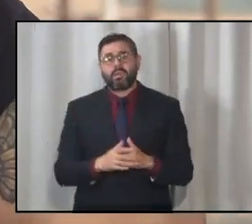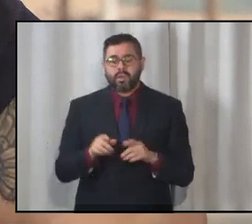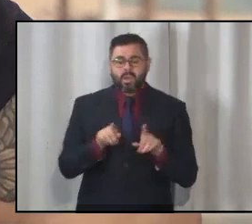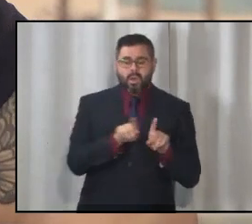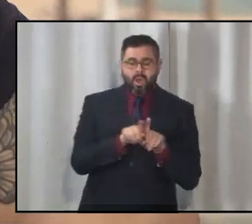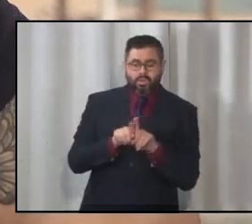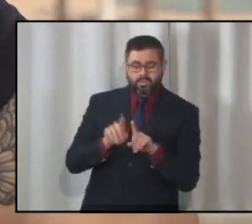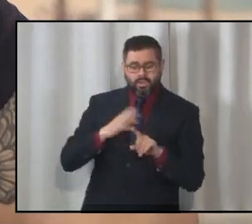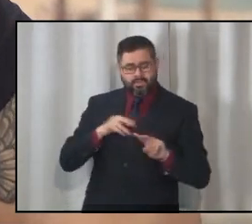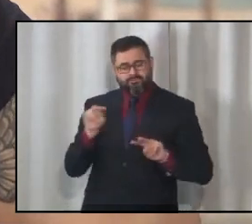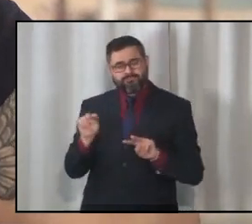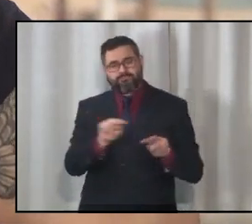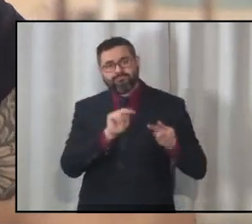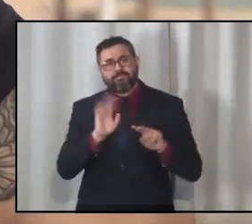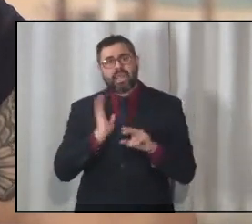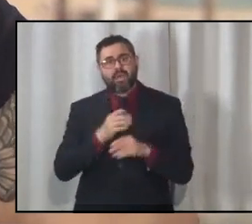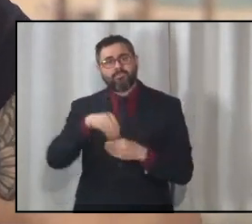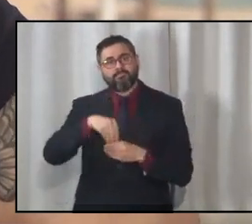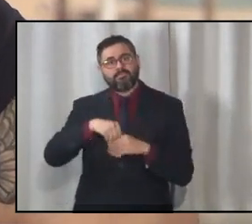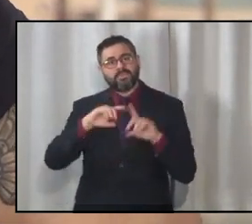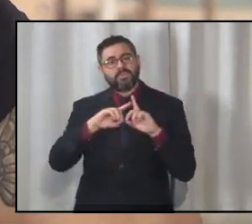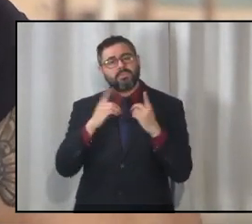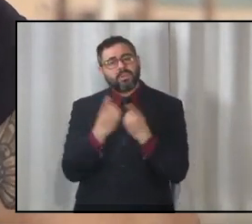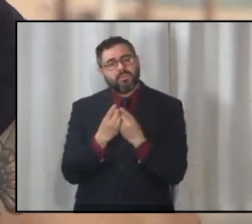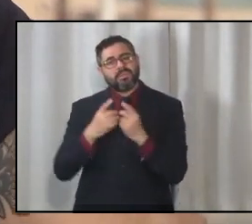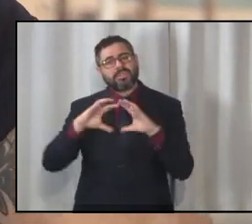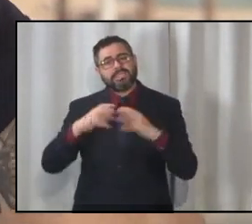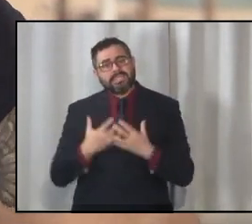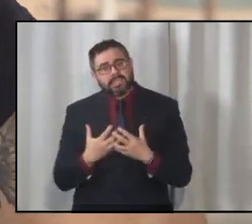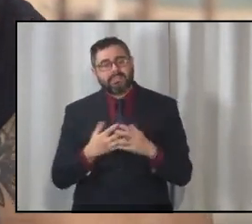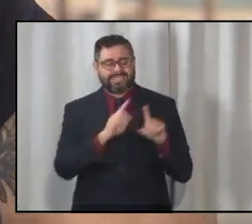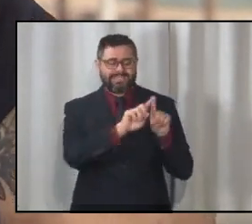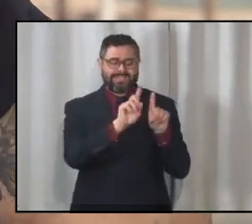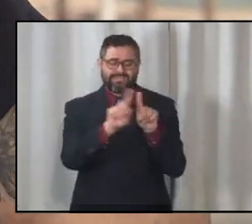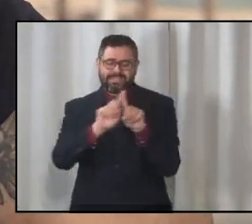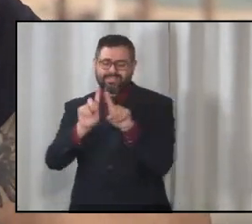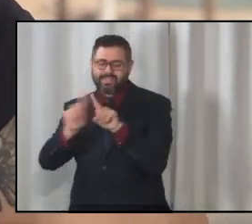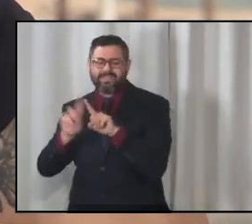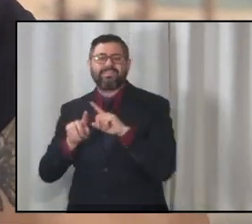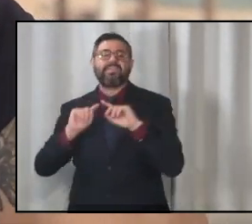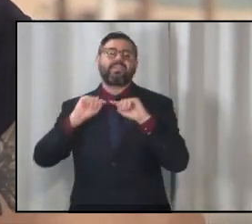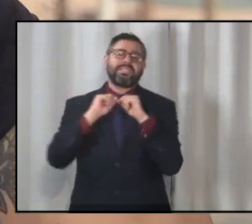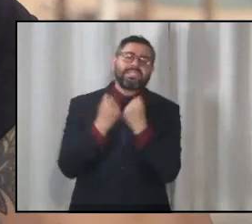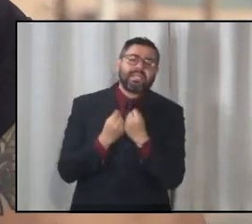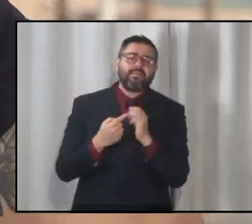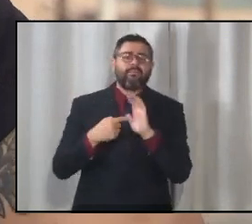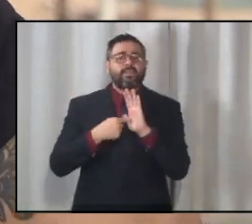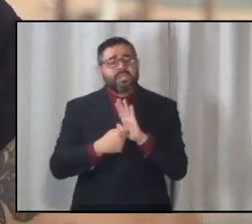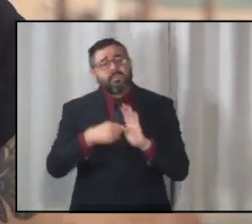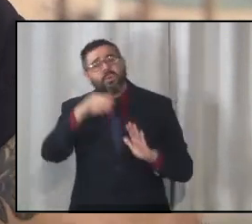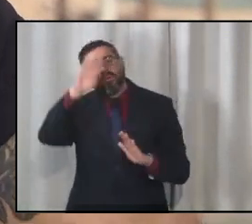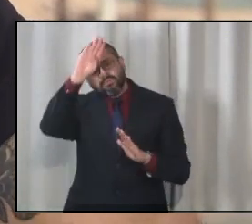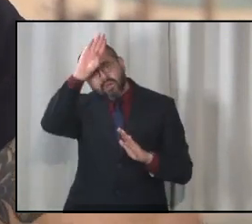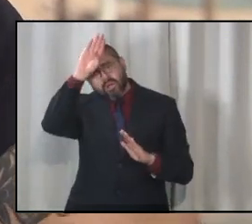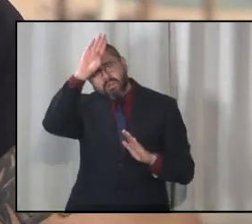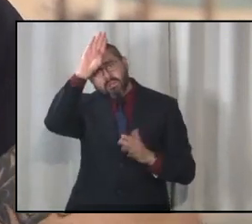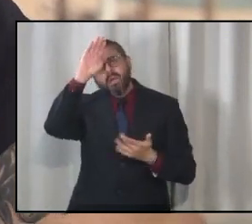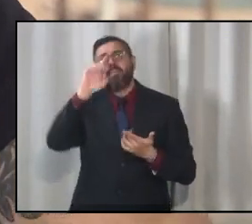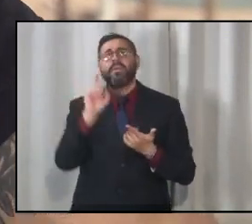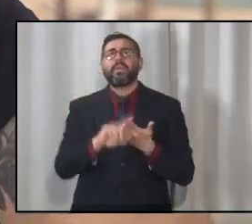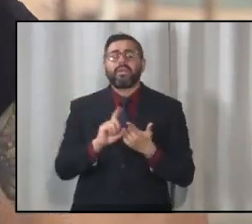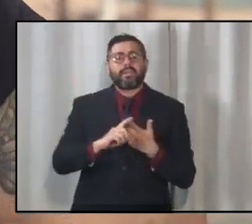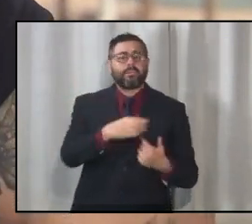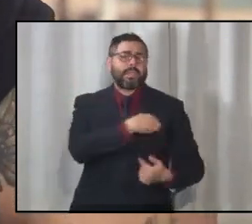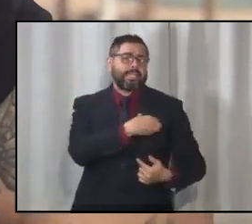interdepartmental team, which is a team that consists of the different departments within the city. It consists of the fire department, our